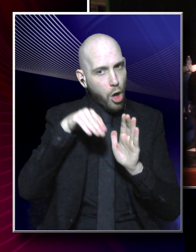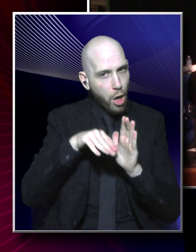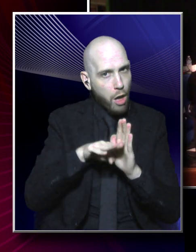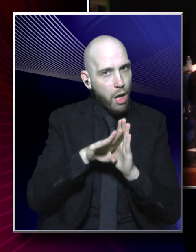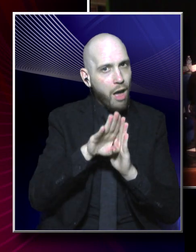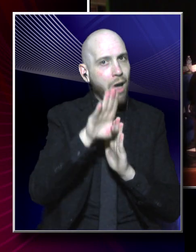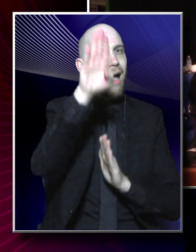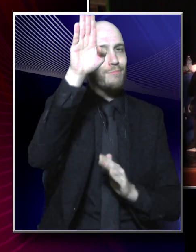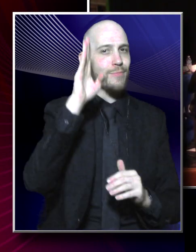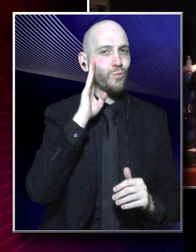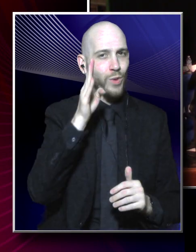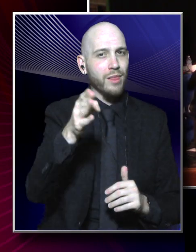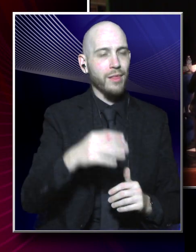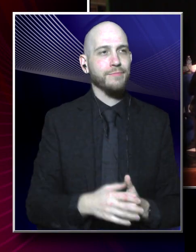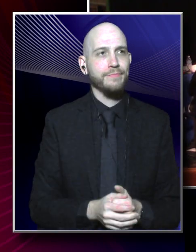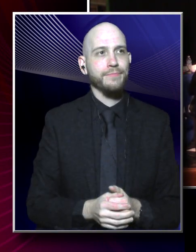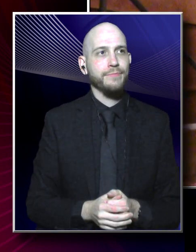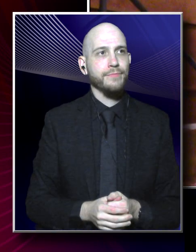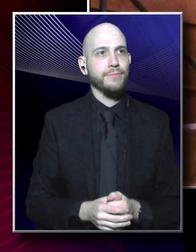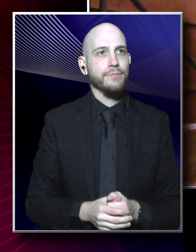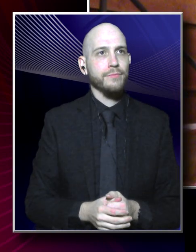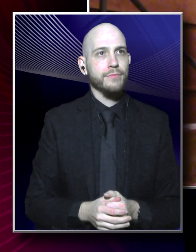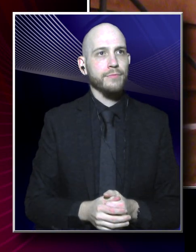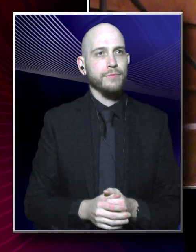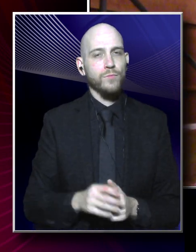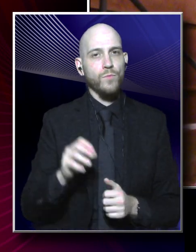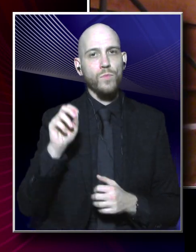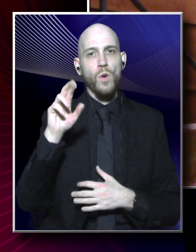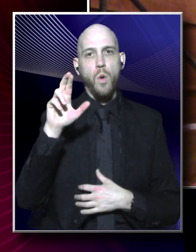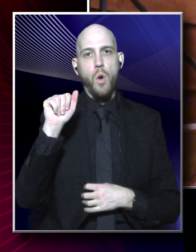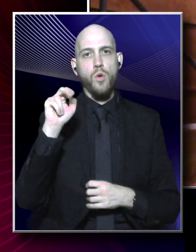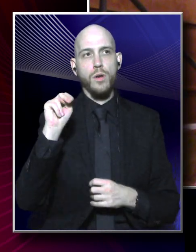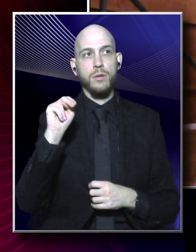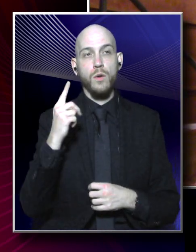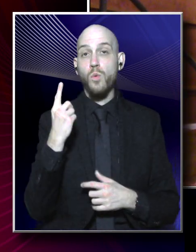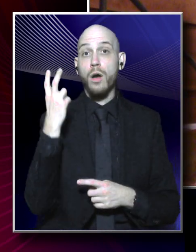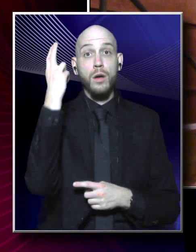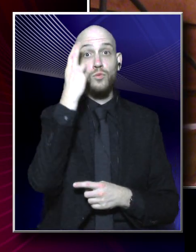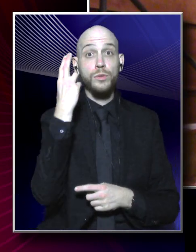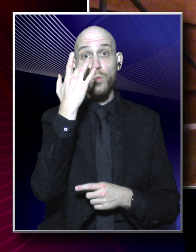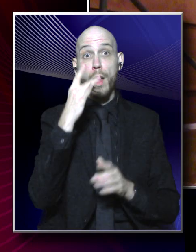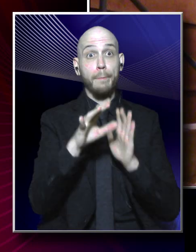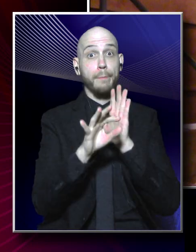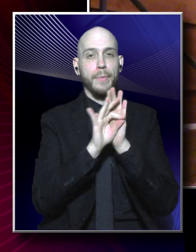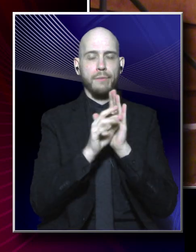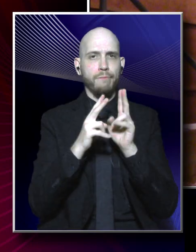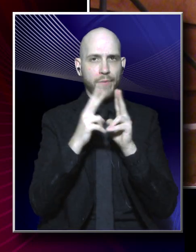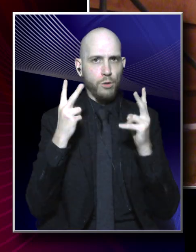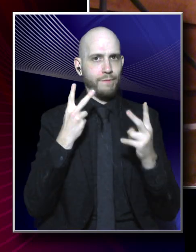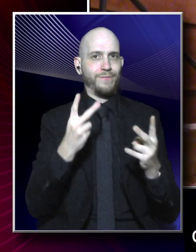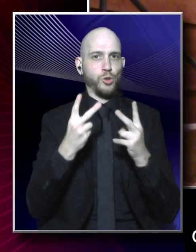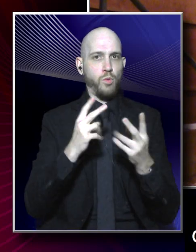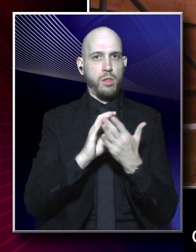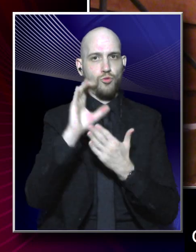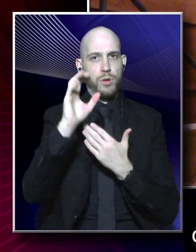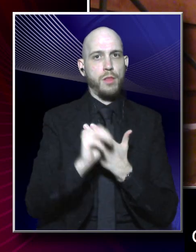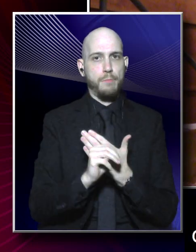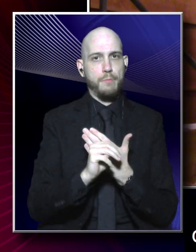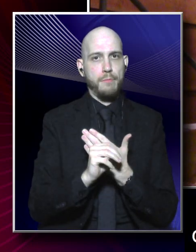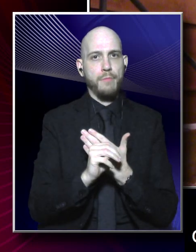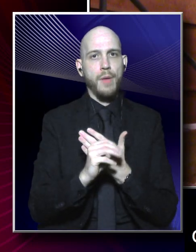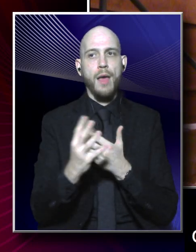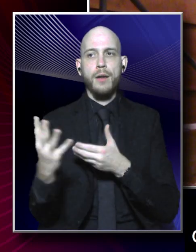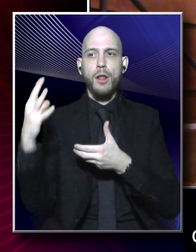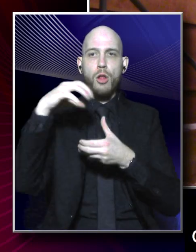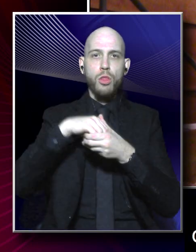great. It's a very visual curriculum, Yes. which is one of the reasons that they wanted it. And it ties in social